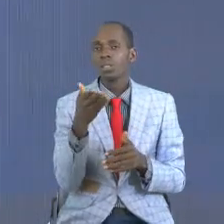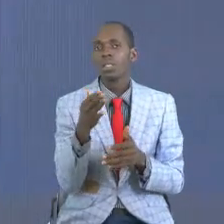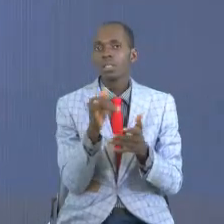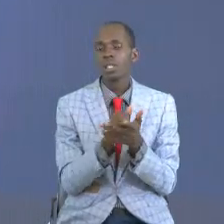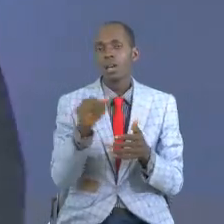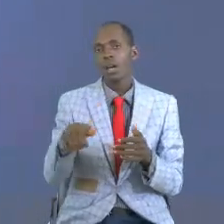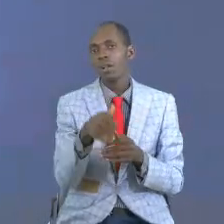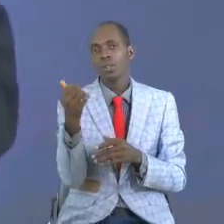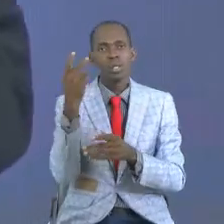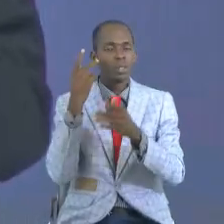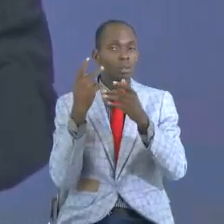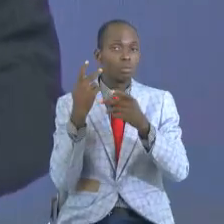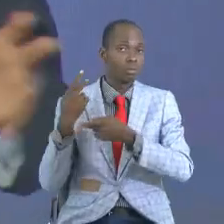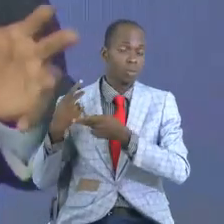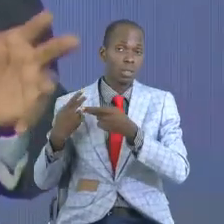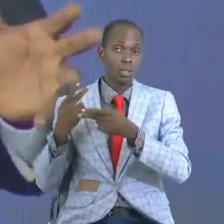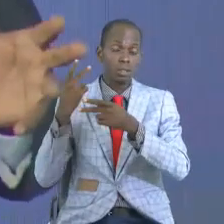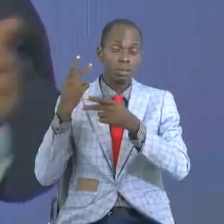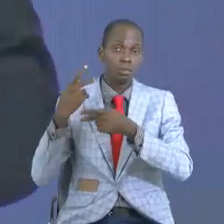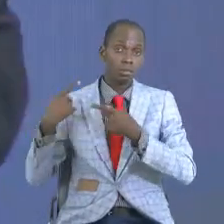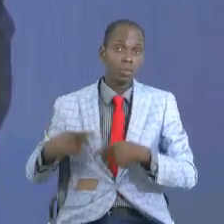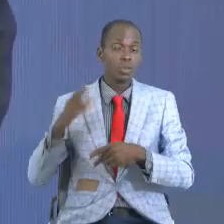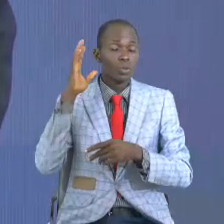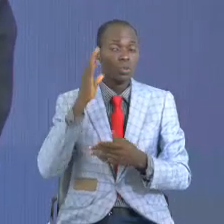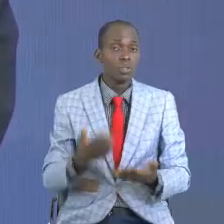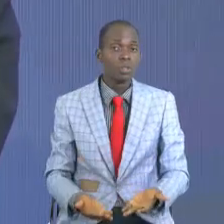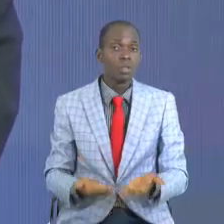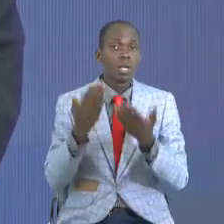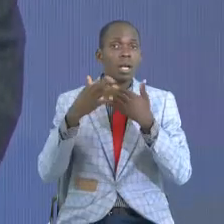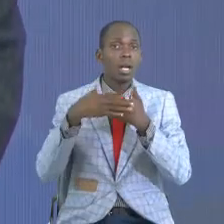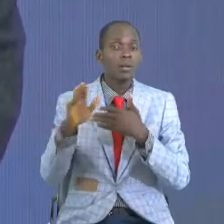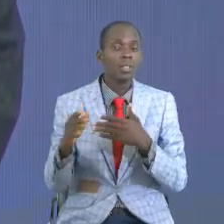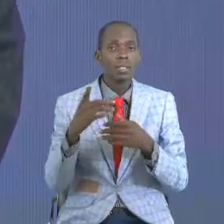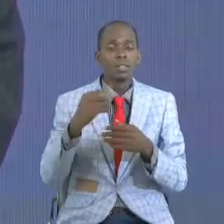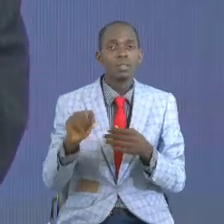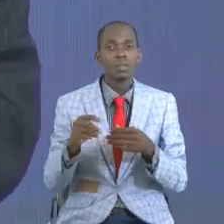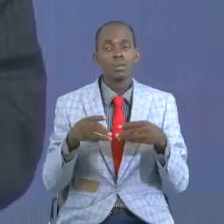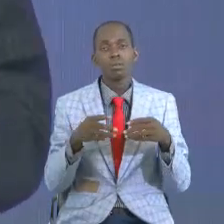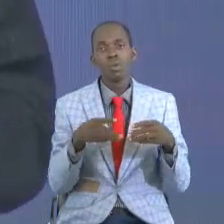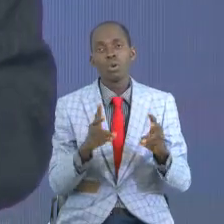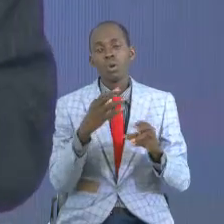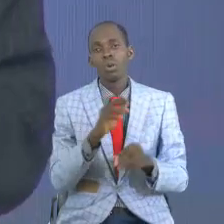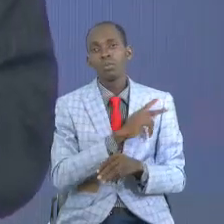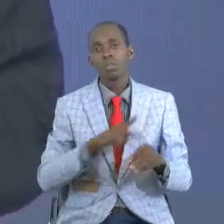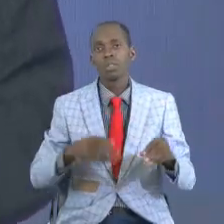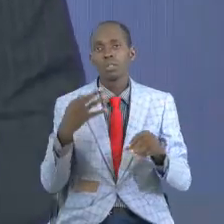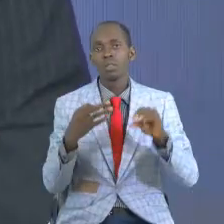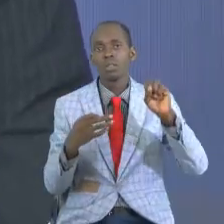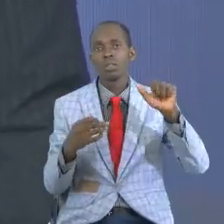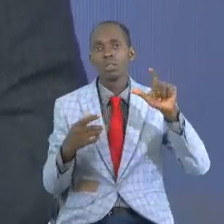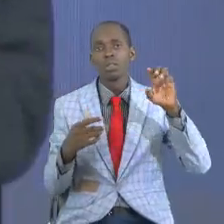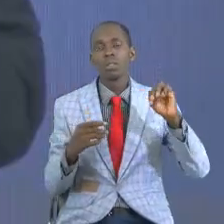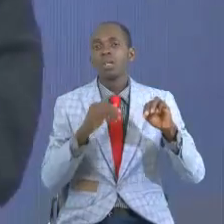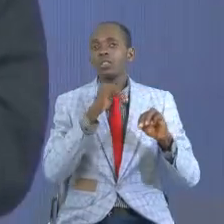rise after the order of Melchizedek and not be called after the order